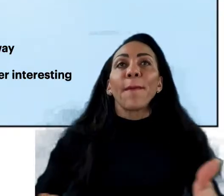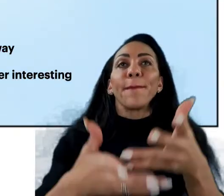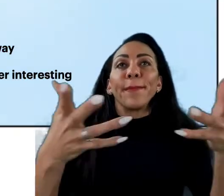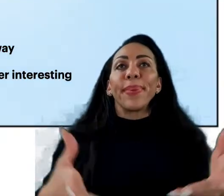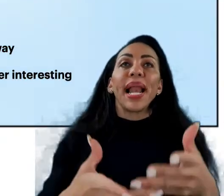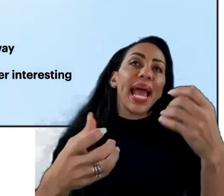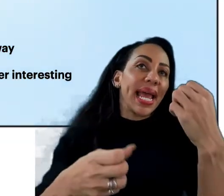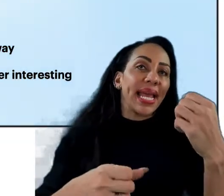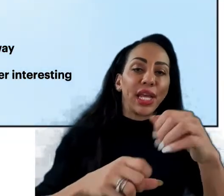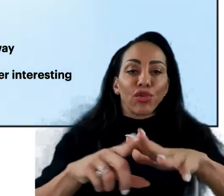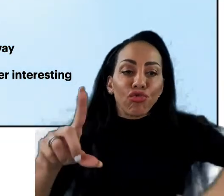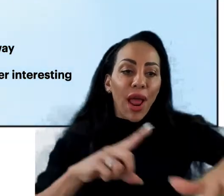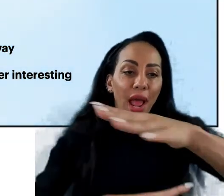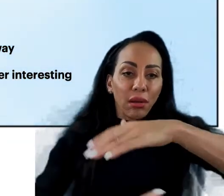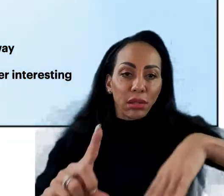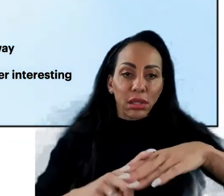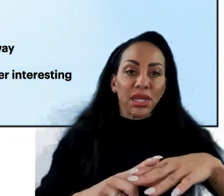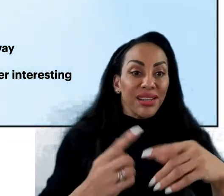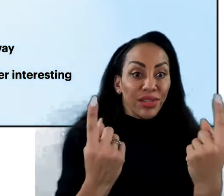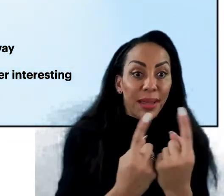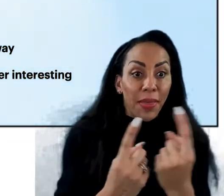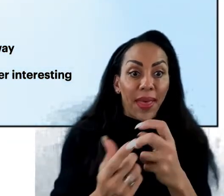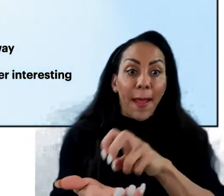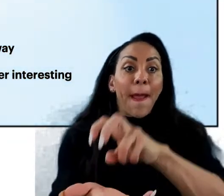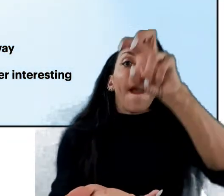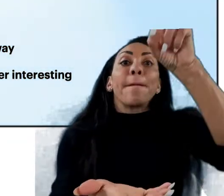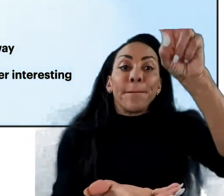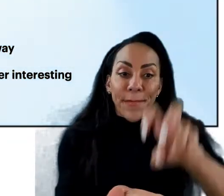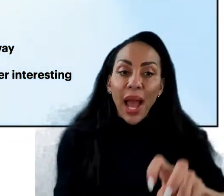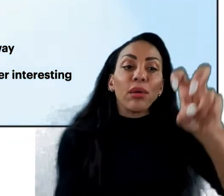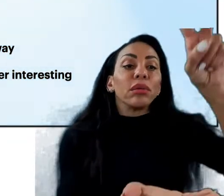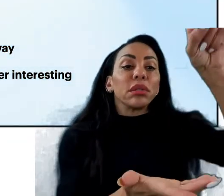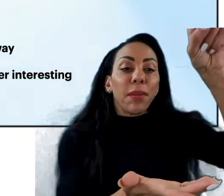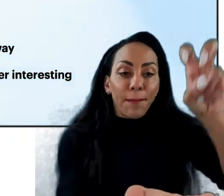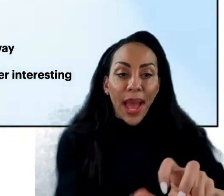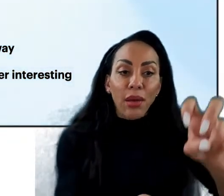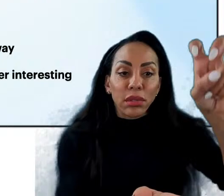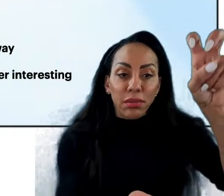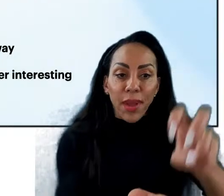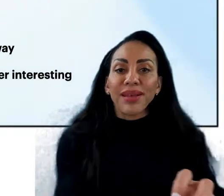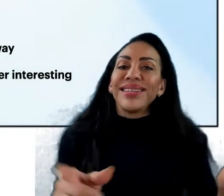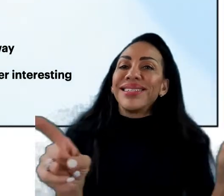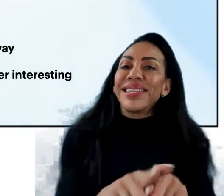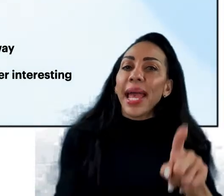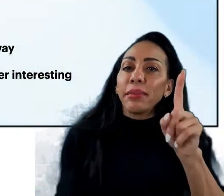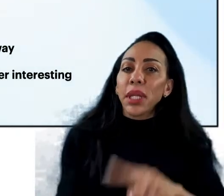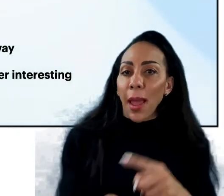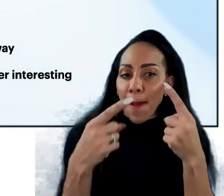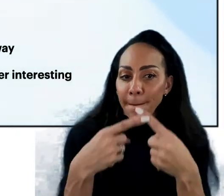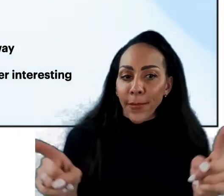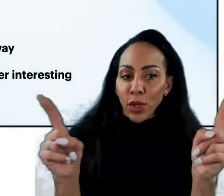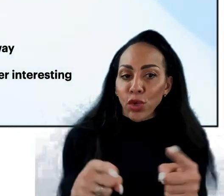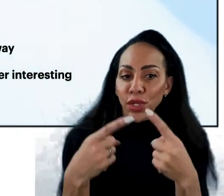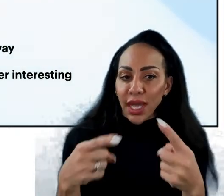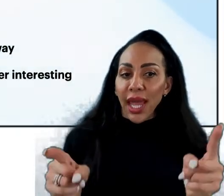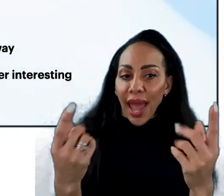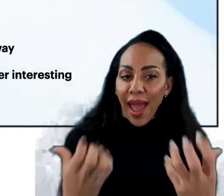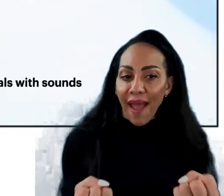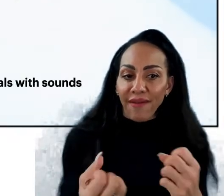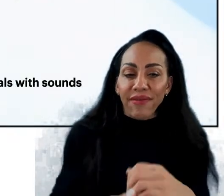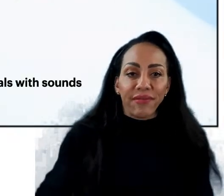and every time they bounce off the surface, they can make a sound. That starts to build something which could suggest an instrument.